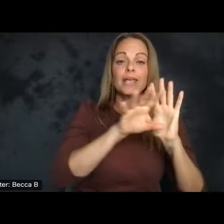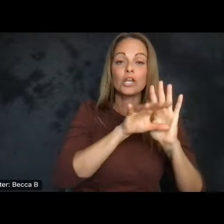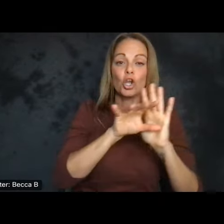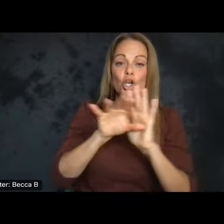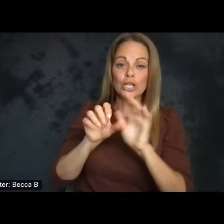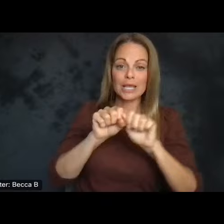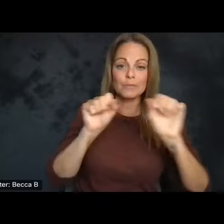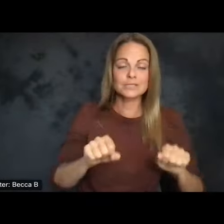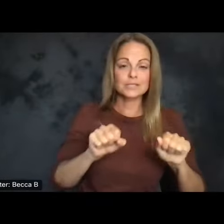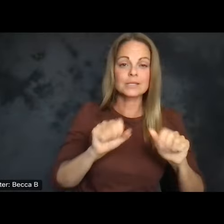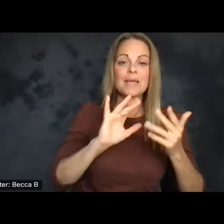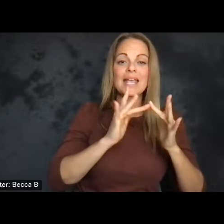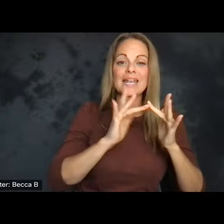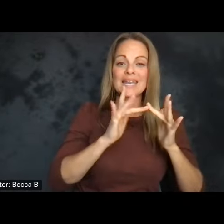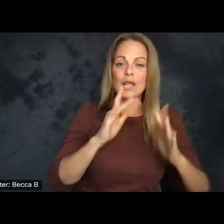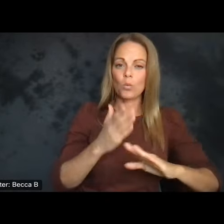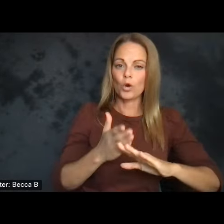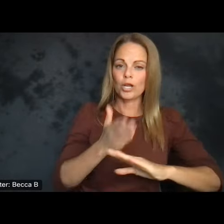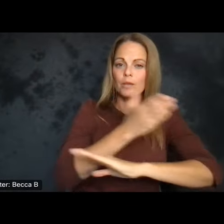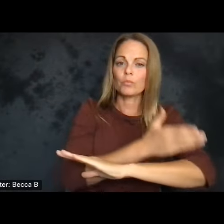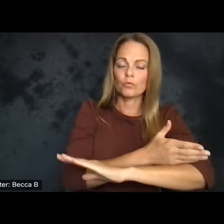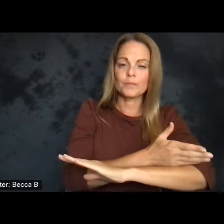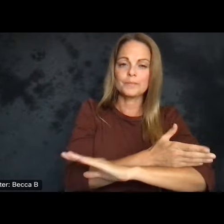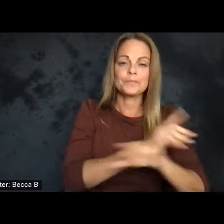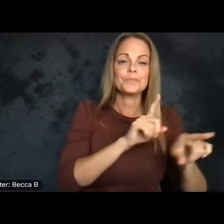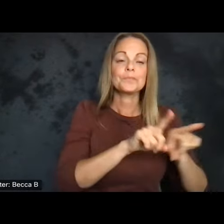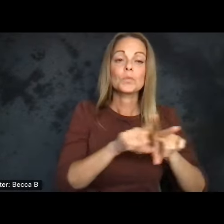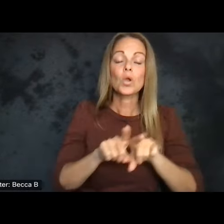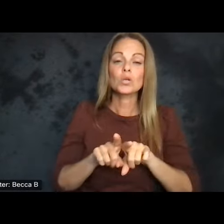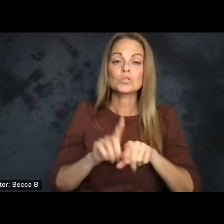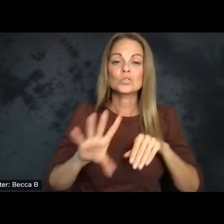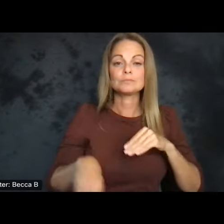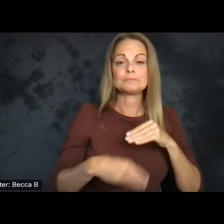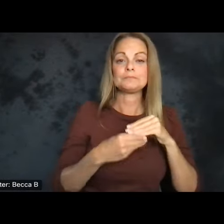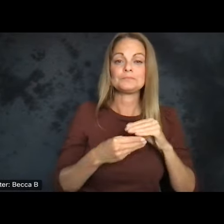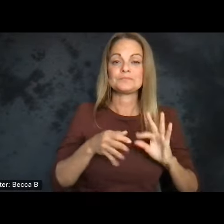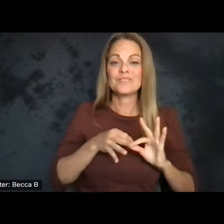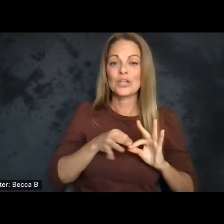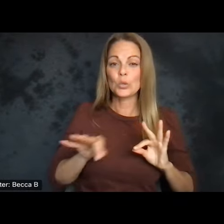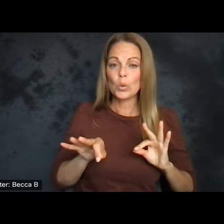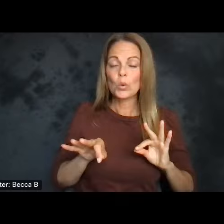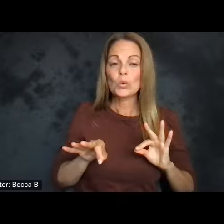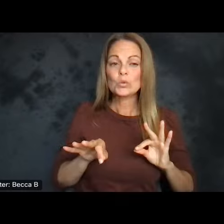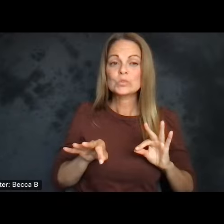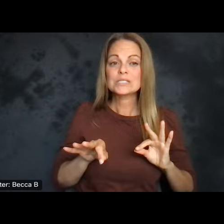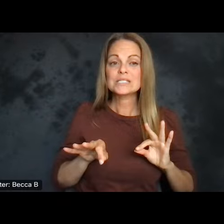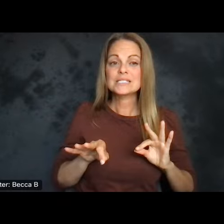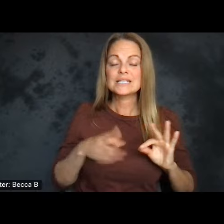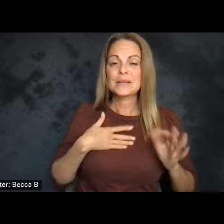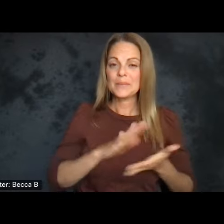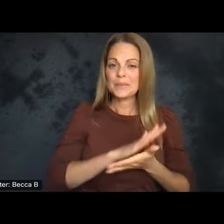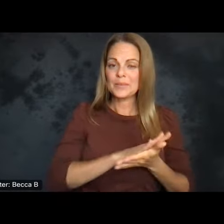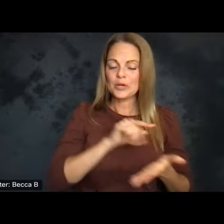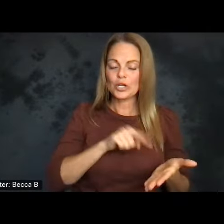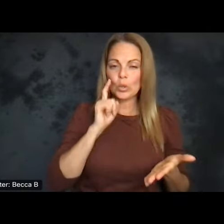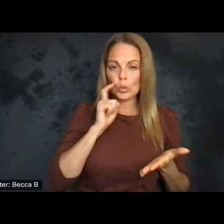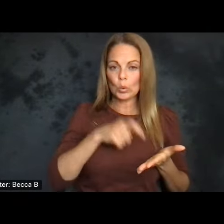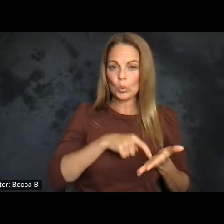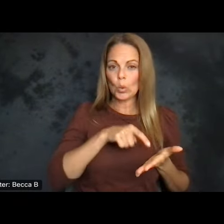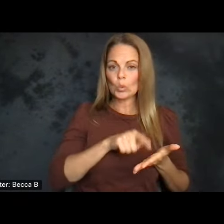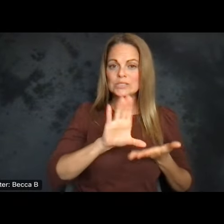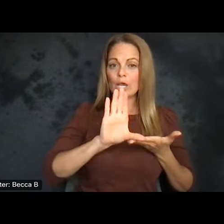network improvements. Also, there's a footnote in my narrative I have that you'll notice a